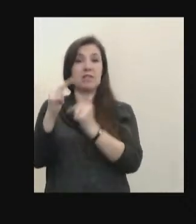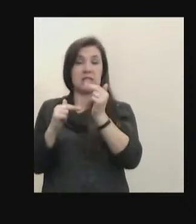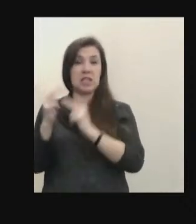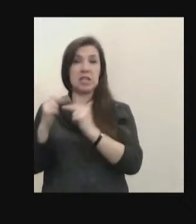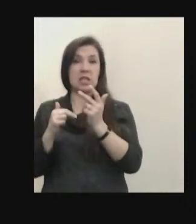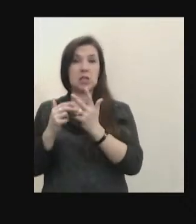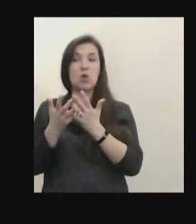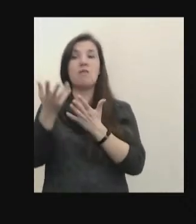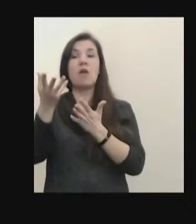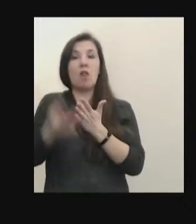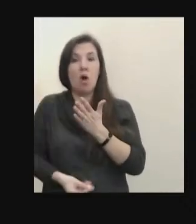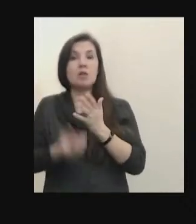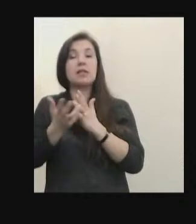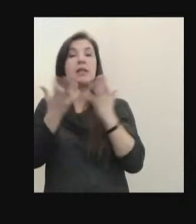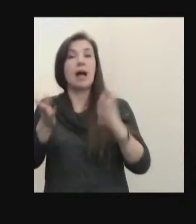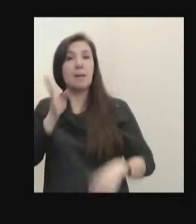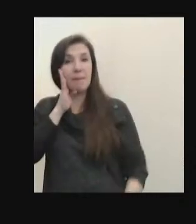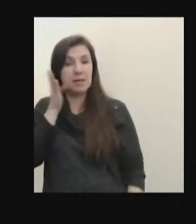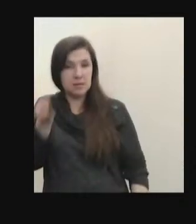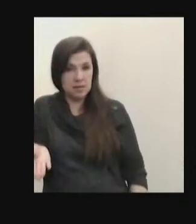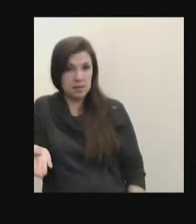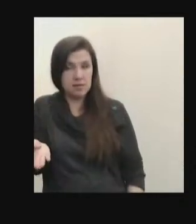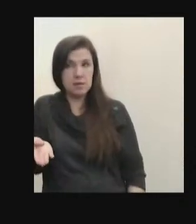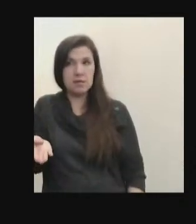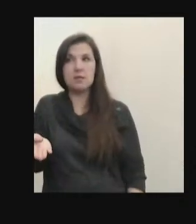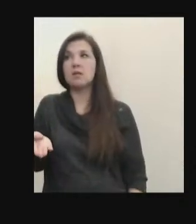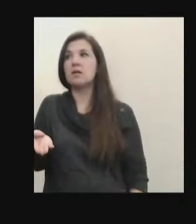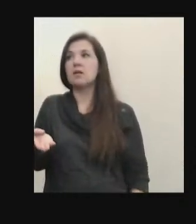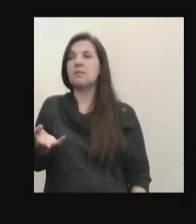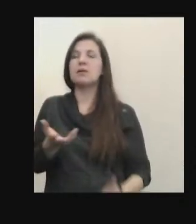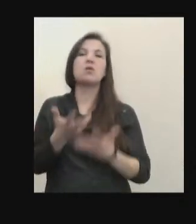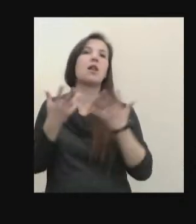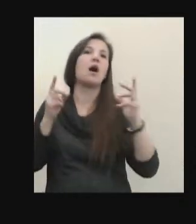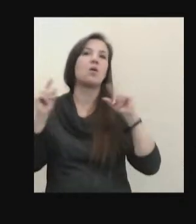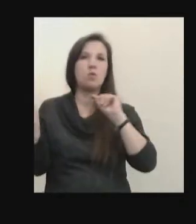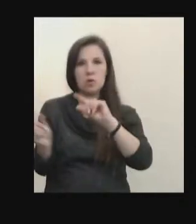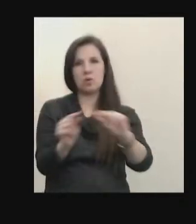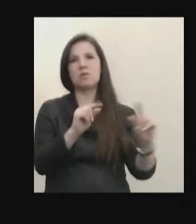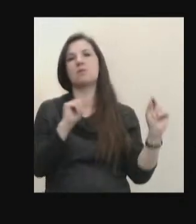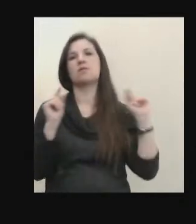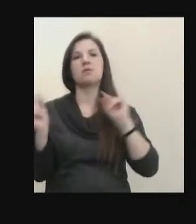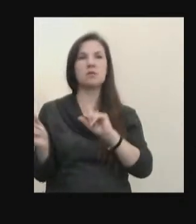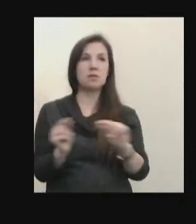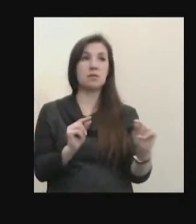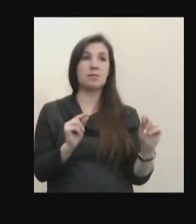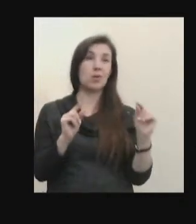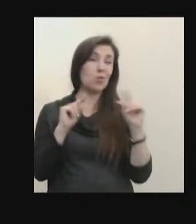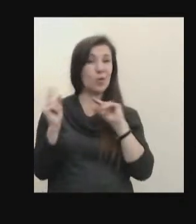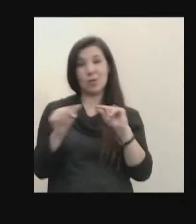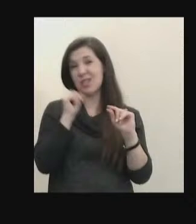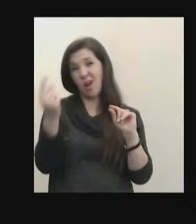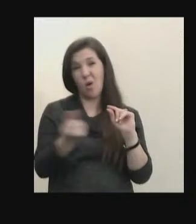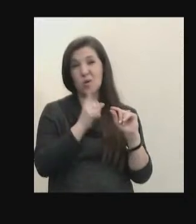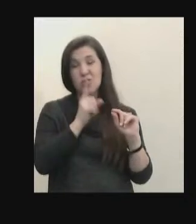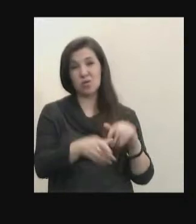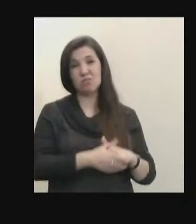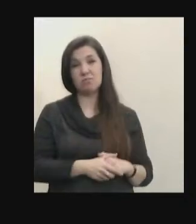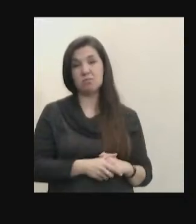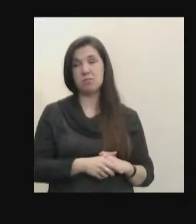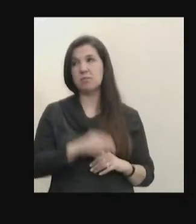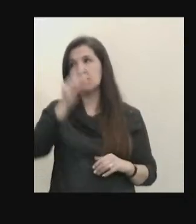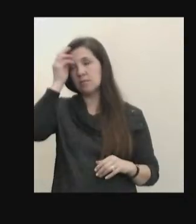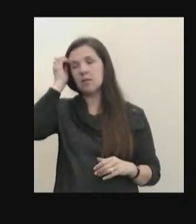beds at St. Joe's. So I'm sure there's lots of rumors out there, but rumors aren't always true. And then in regards to the other